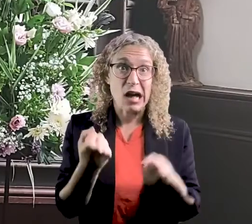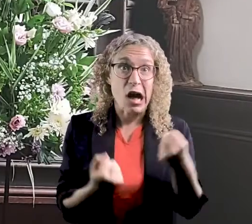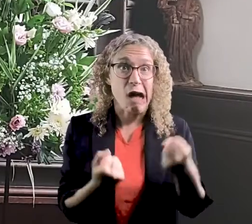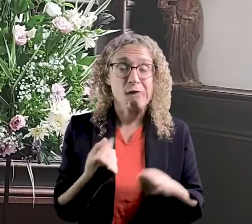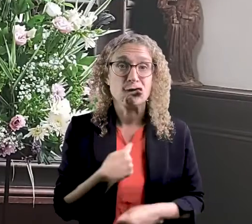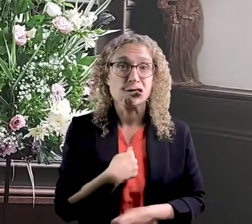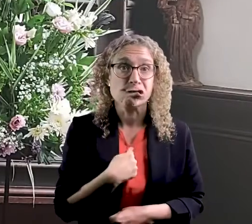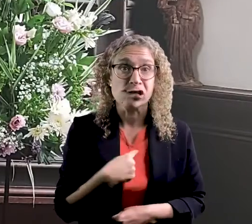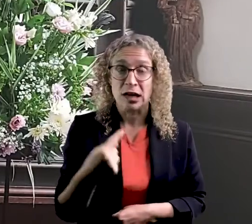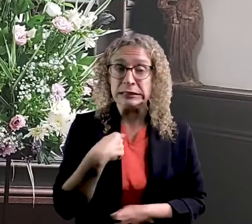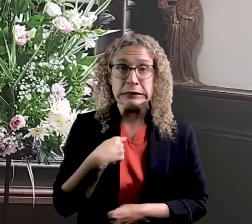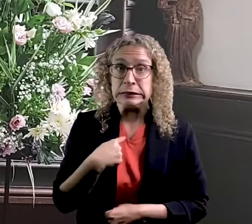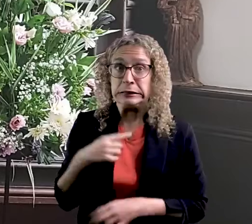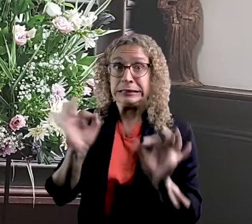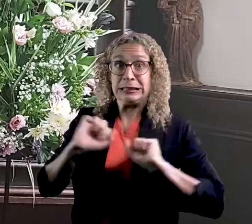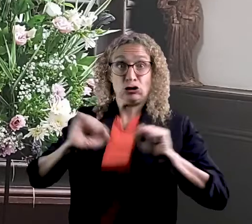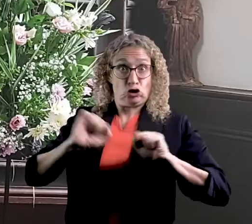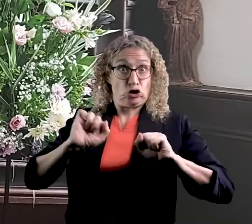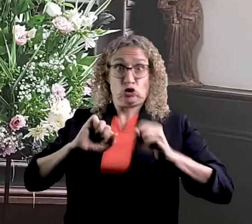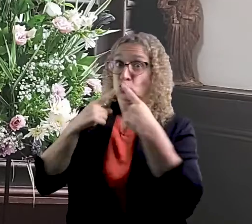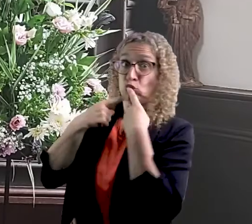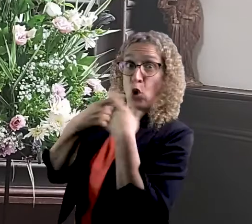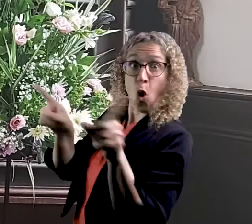myself with a roadworthy car.